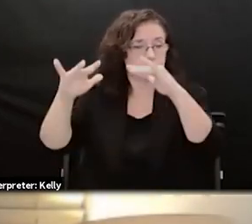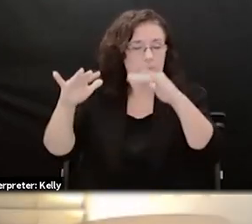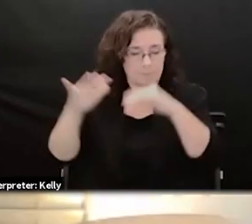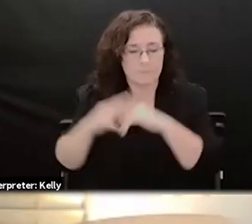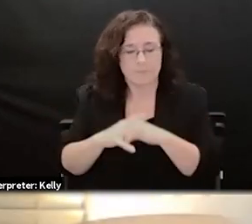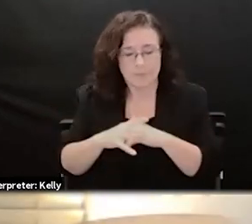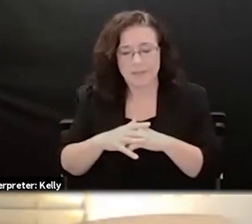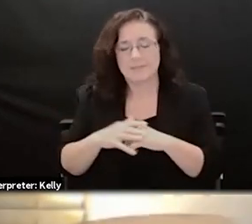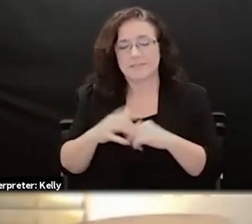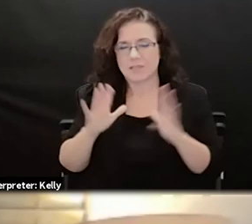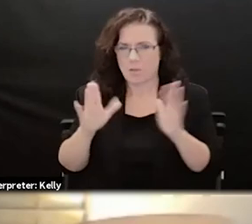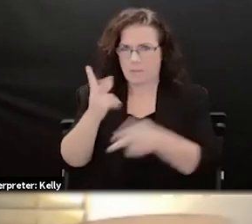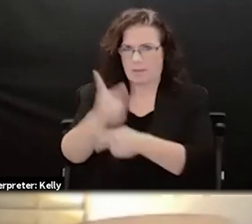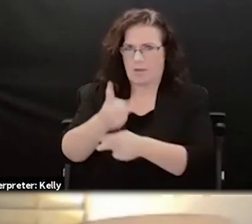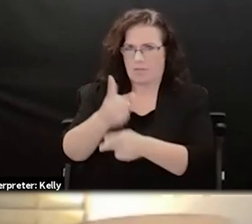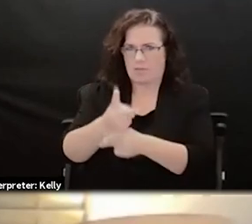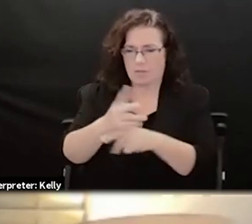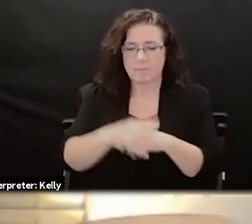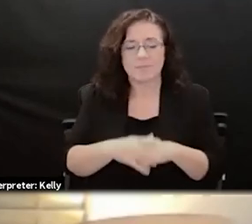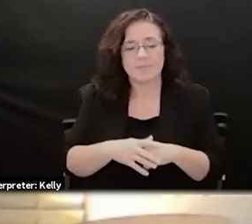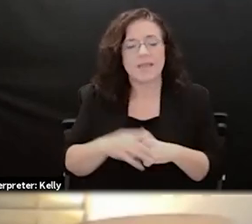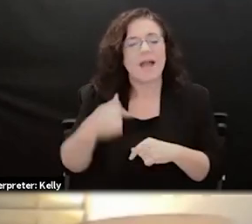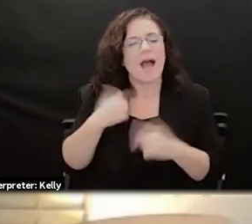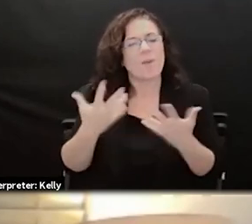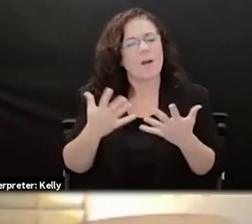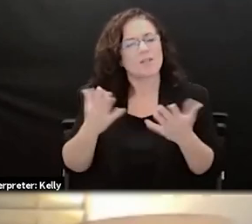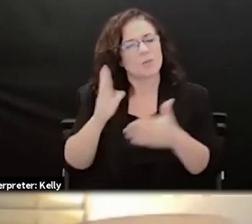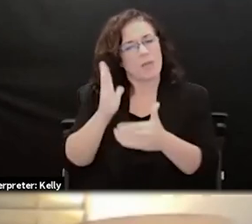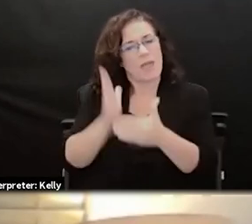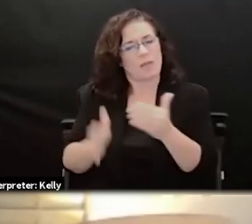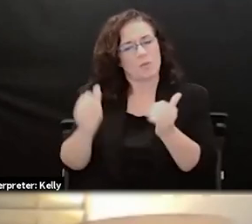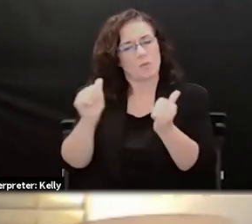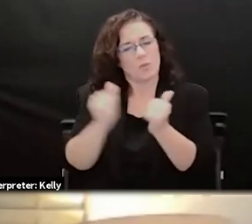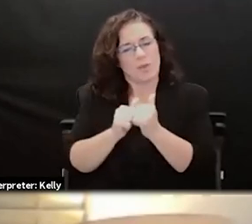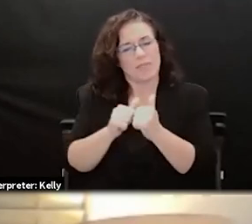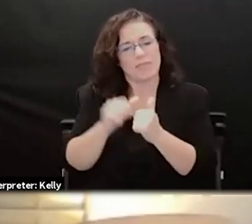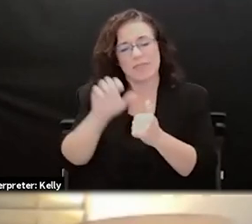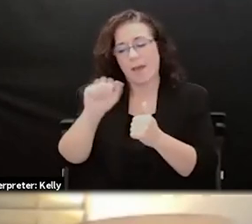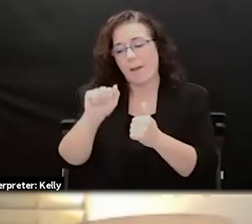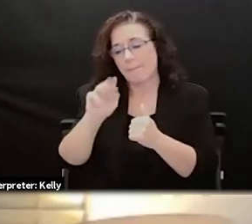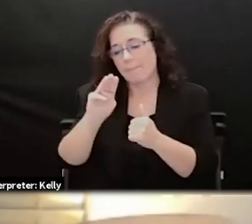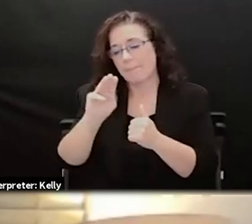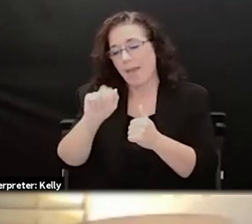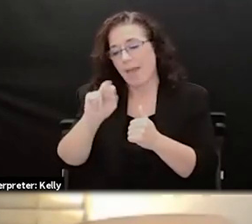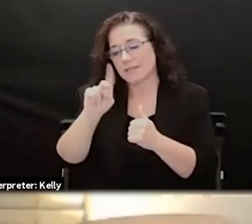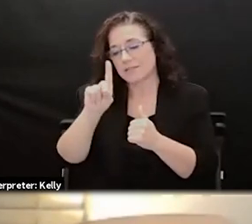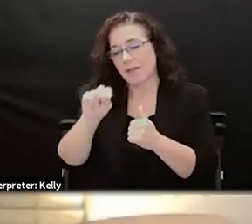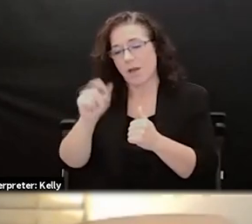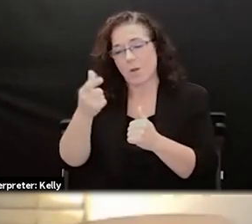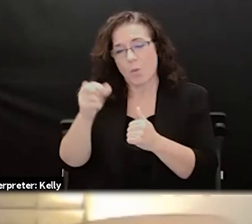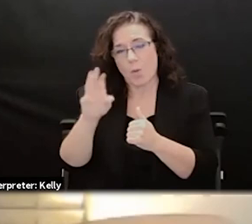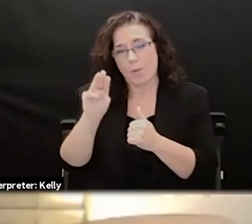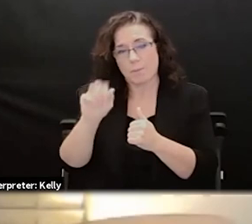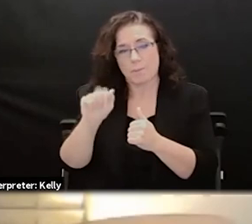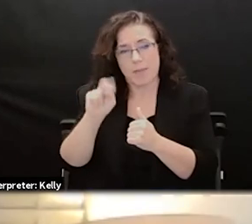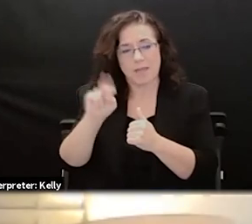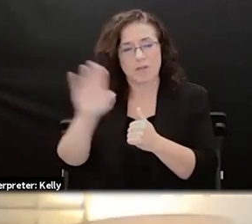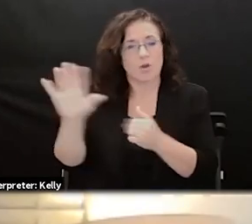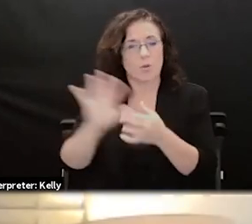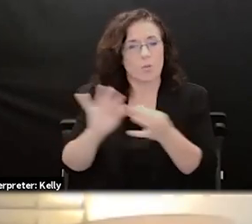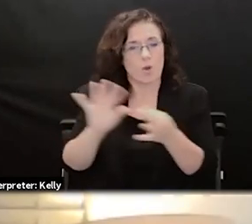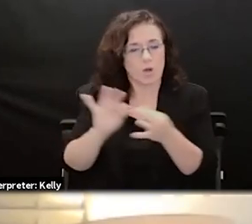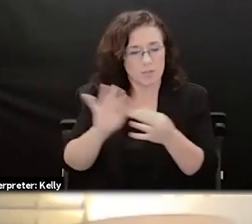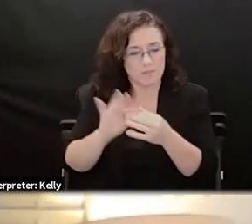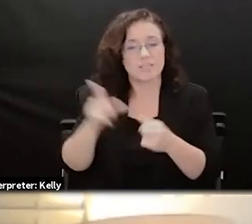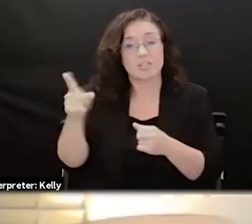globe if nothing else say this is true that even as we grieved we grew that even as